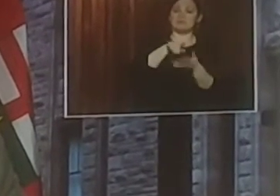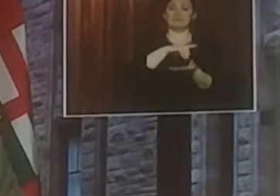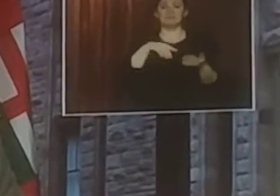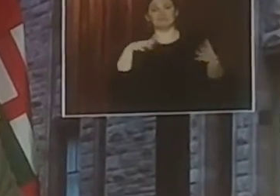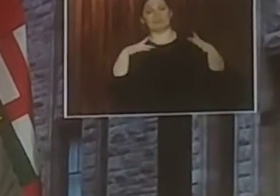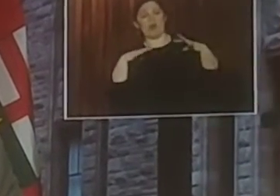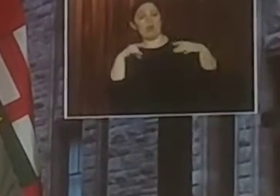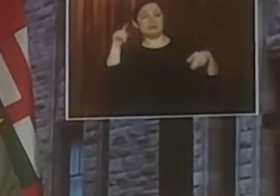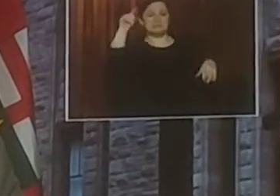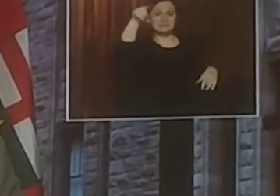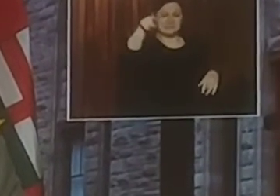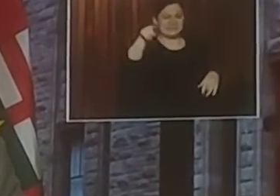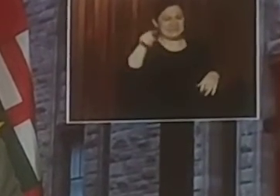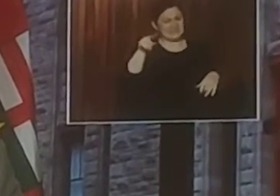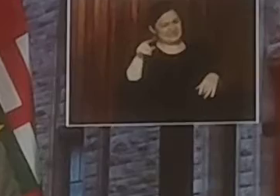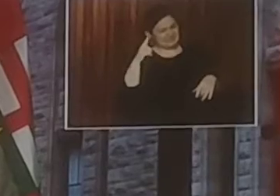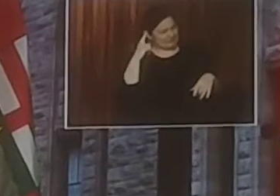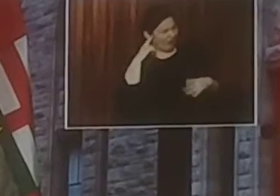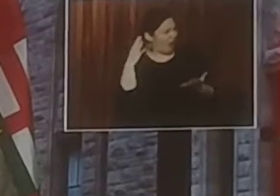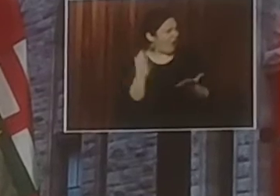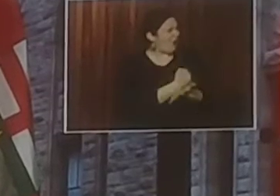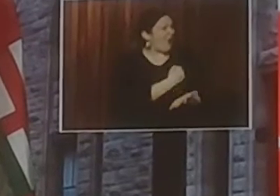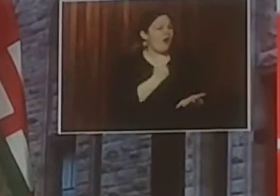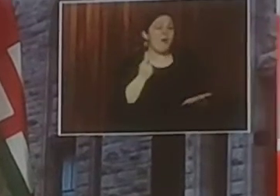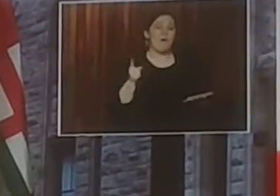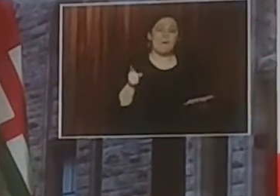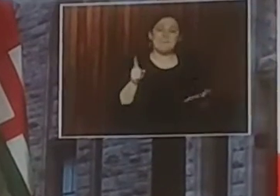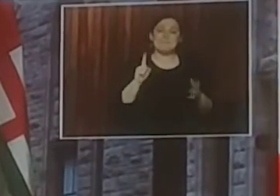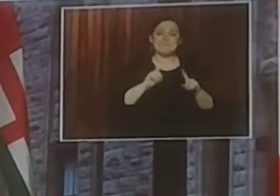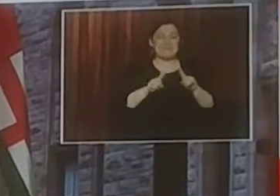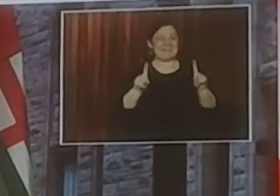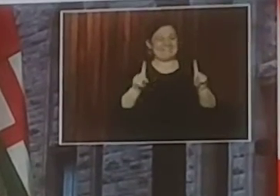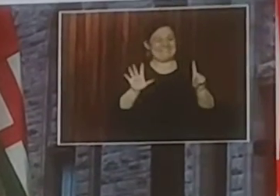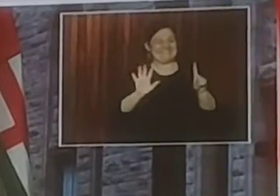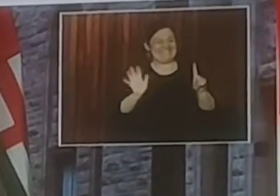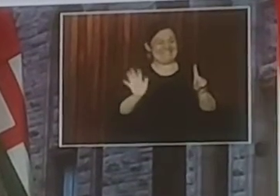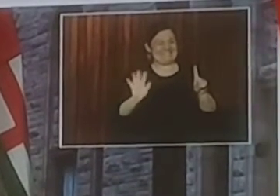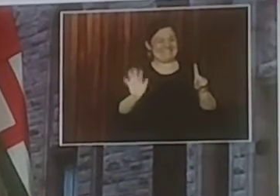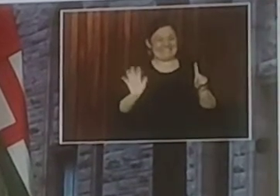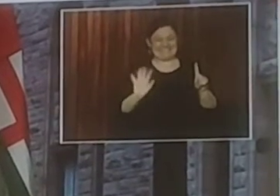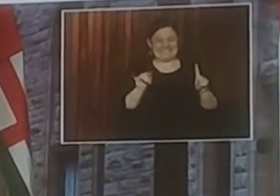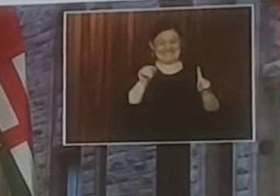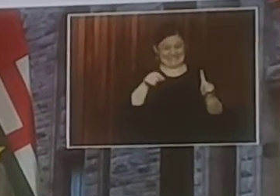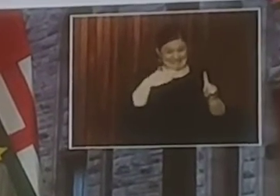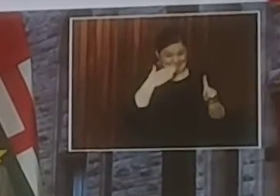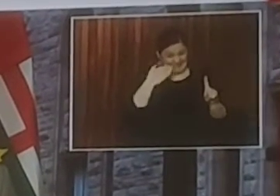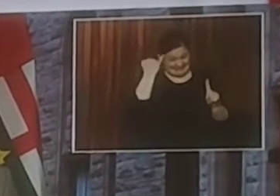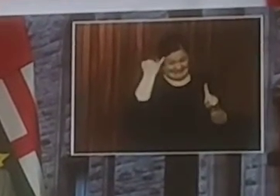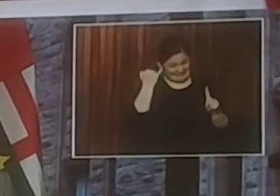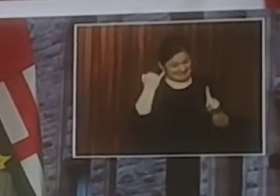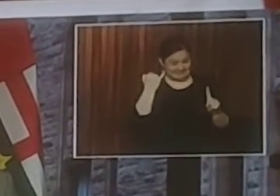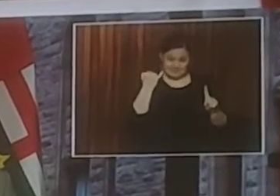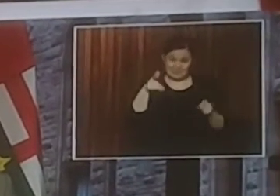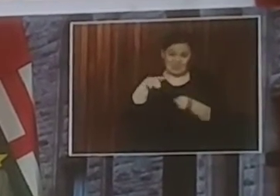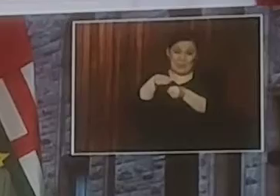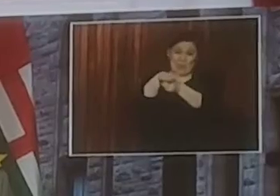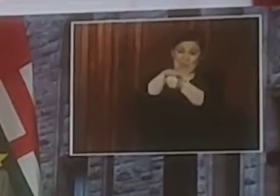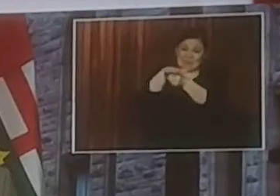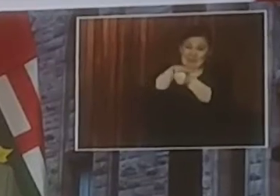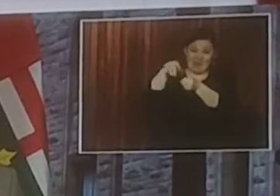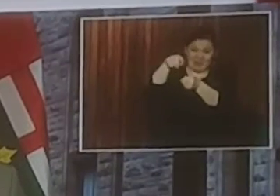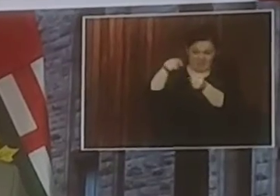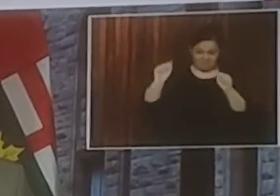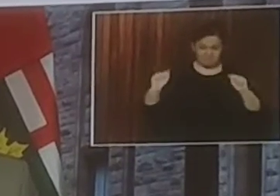to be an opportunistic thing to do, you have to understand that puts unprecedented load on those communities if you're dealing with significant